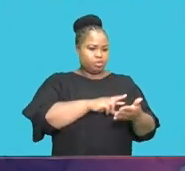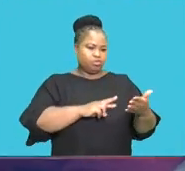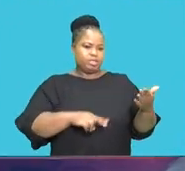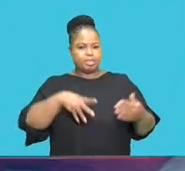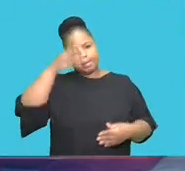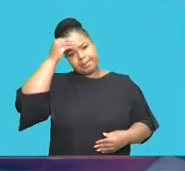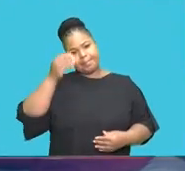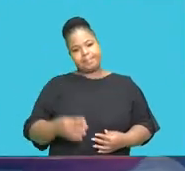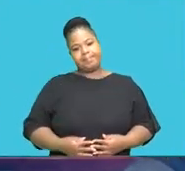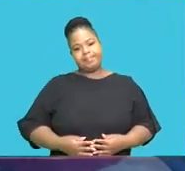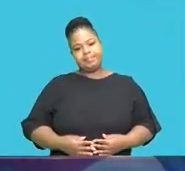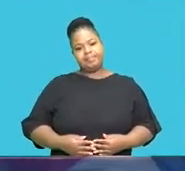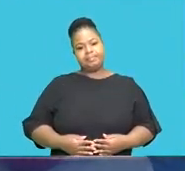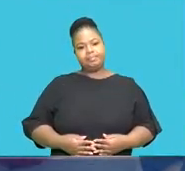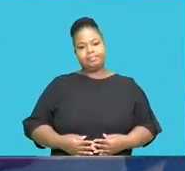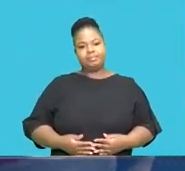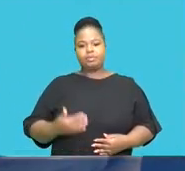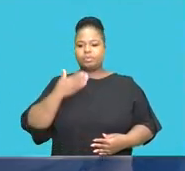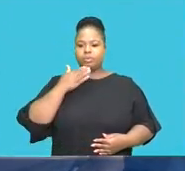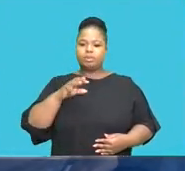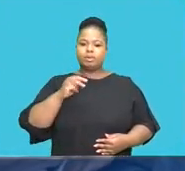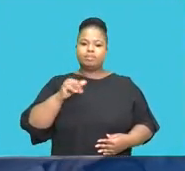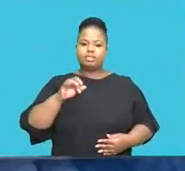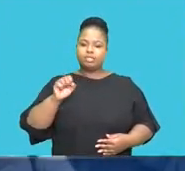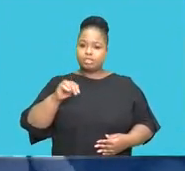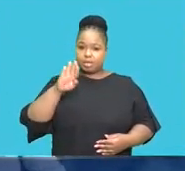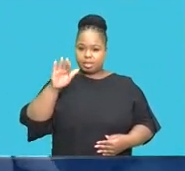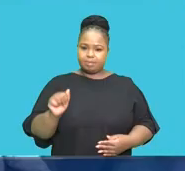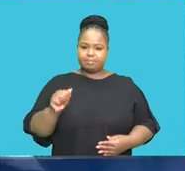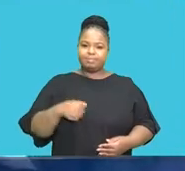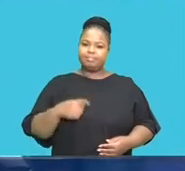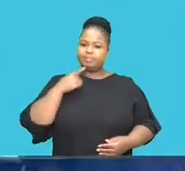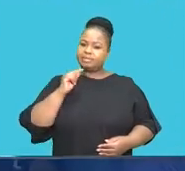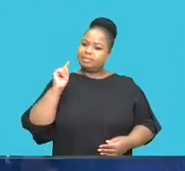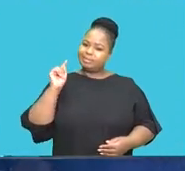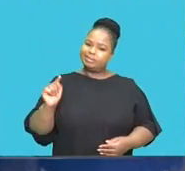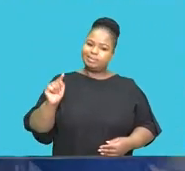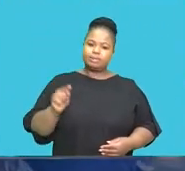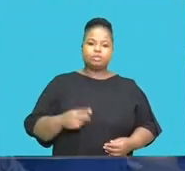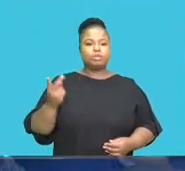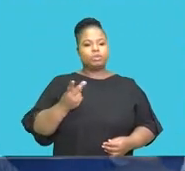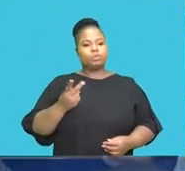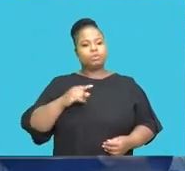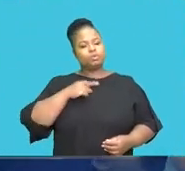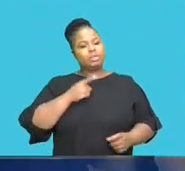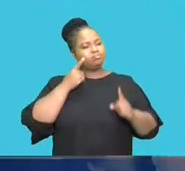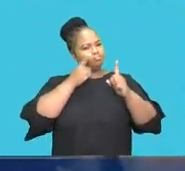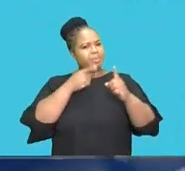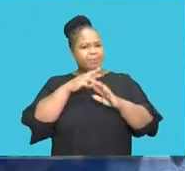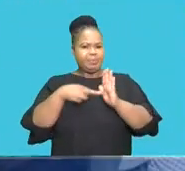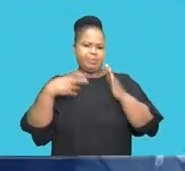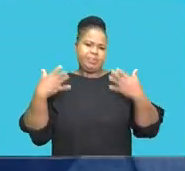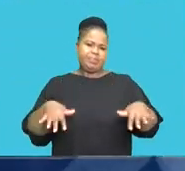learn. Mosuwe eleng mase chaba letsholo o bolela ha tshehetso tsena di na le motshelela o motle